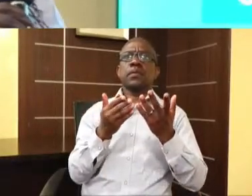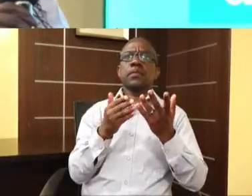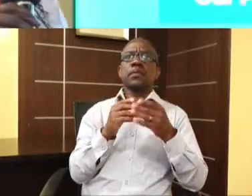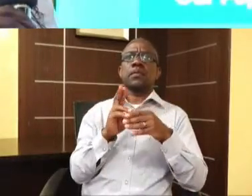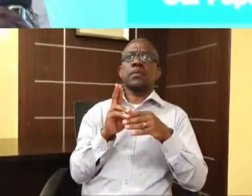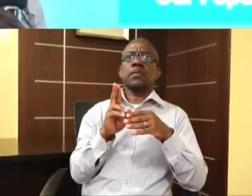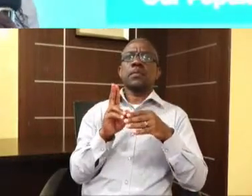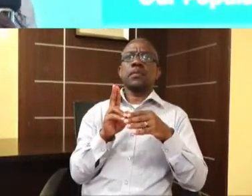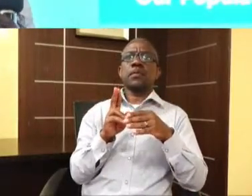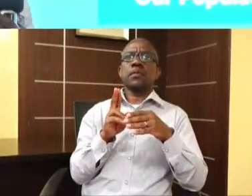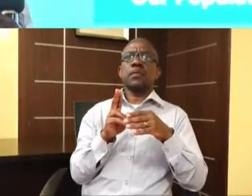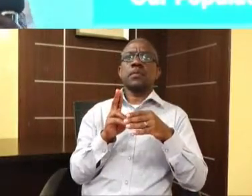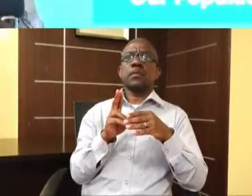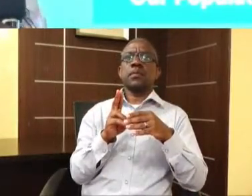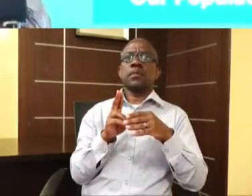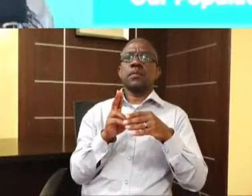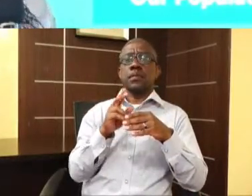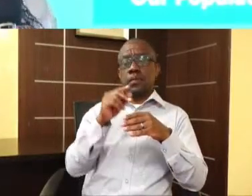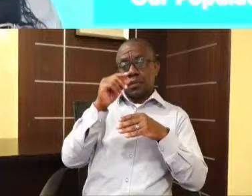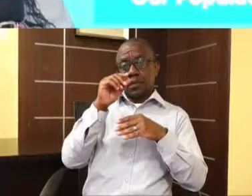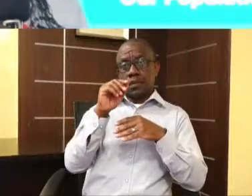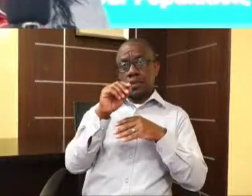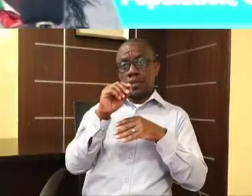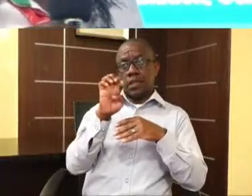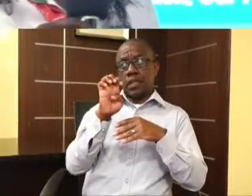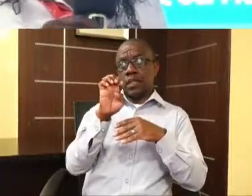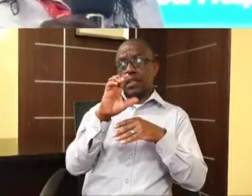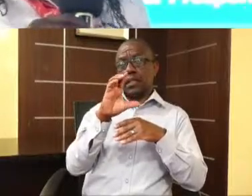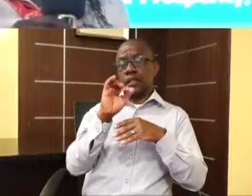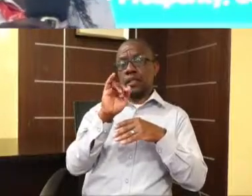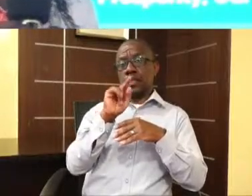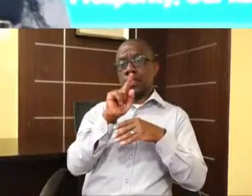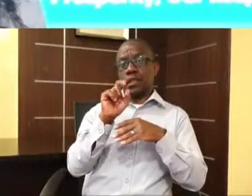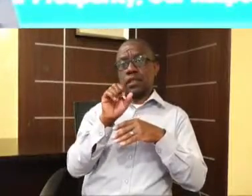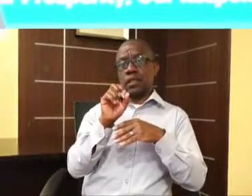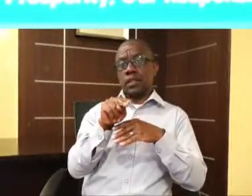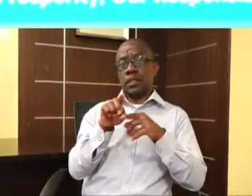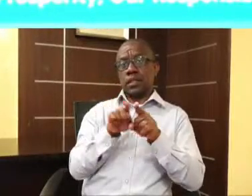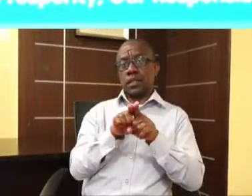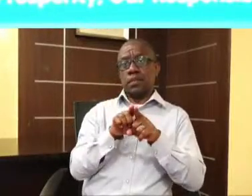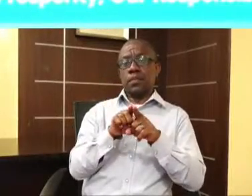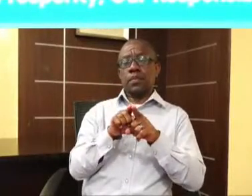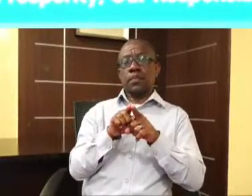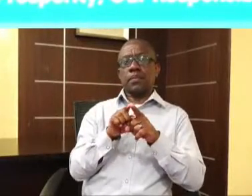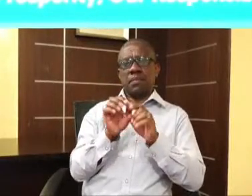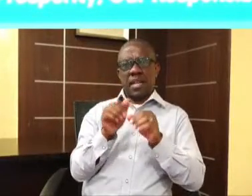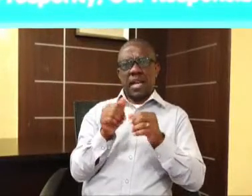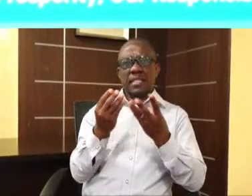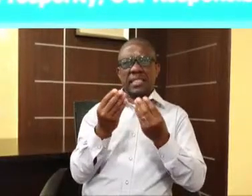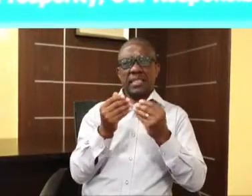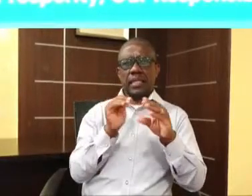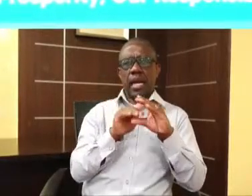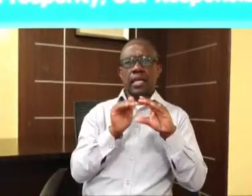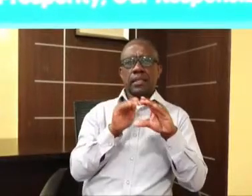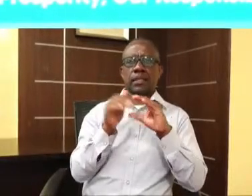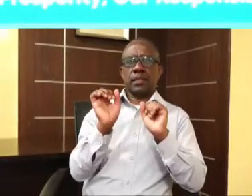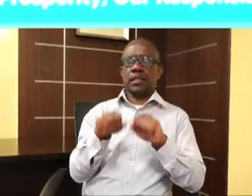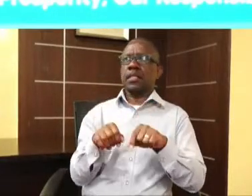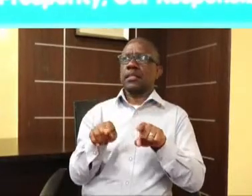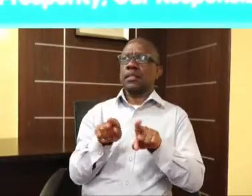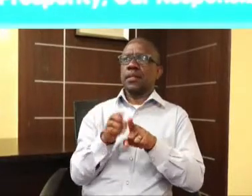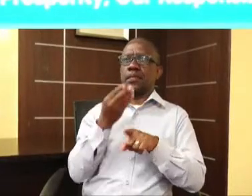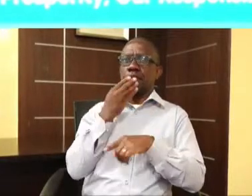It is? Yes, it is user-friendly. And also, I realize they are also giving feedback.